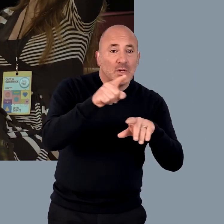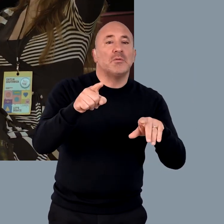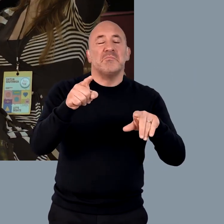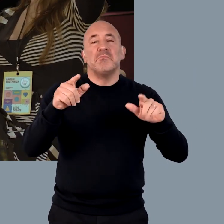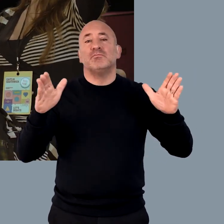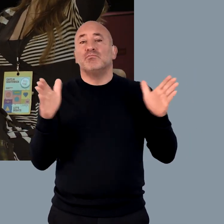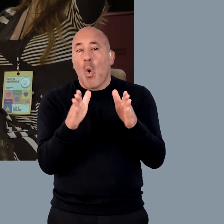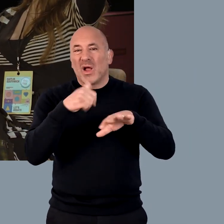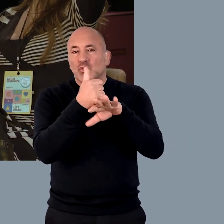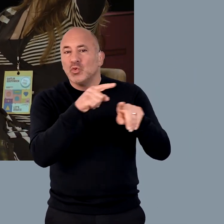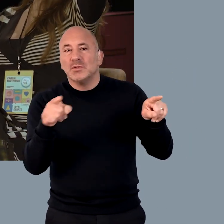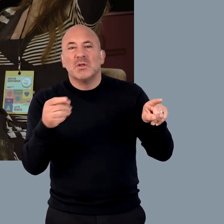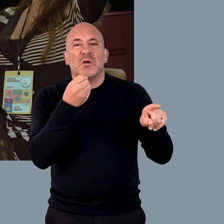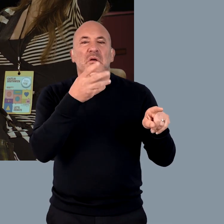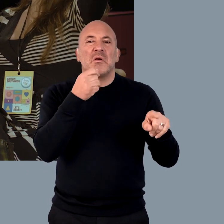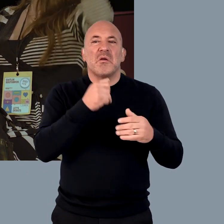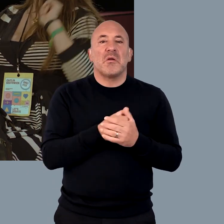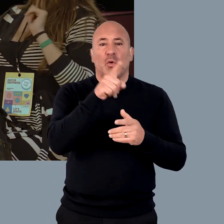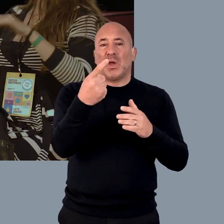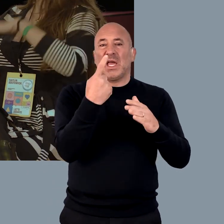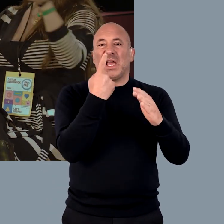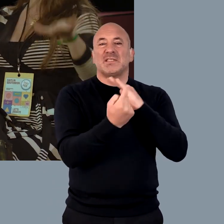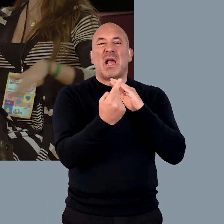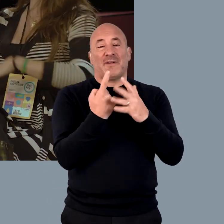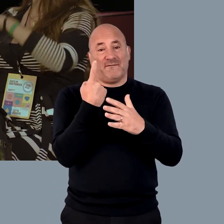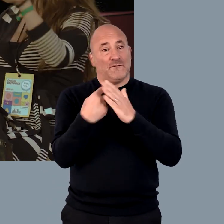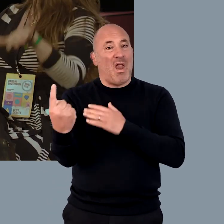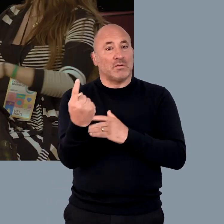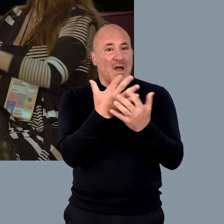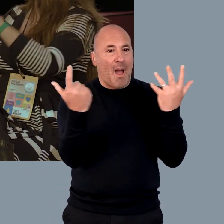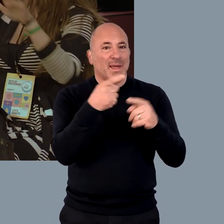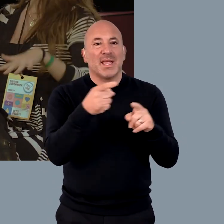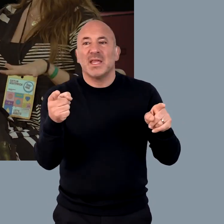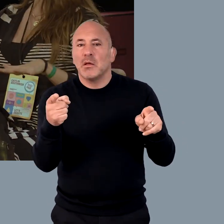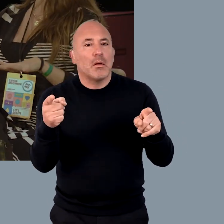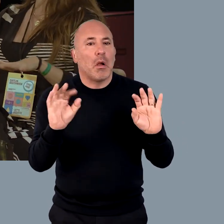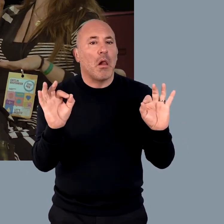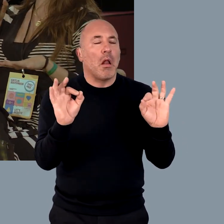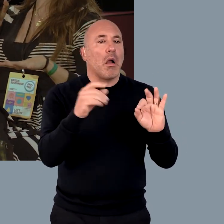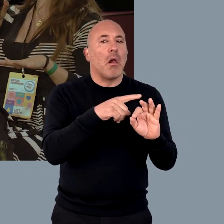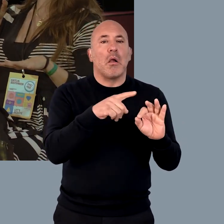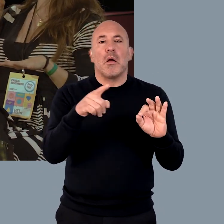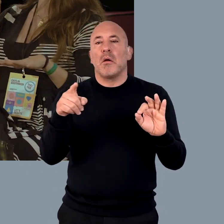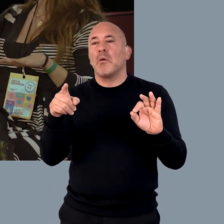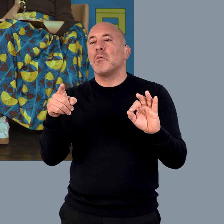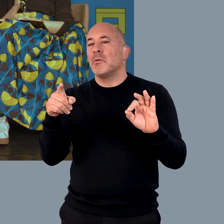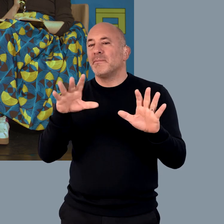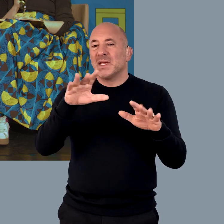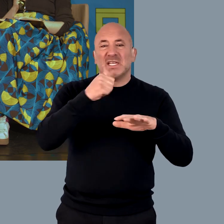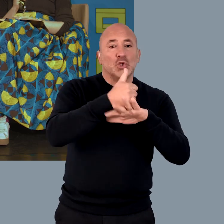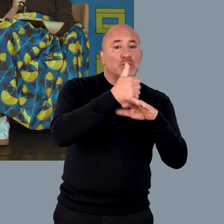small institutions. Fantastic. Yes. And how many of you are independent, freelance, no institutional